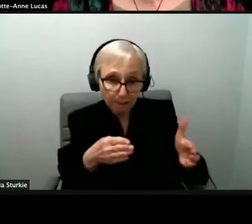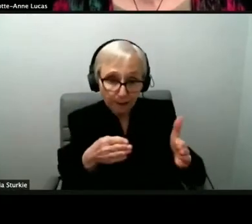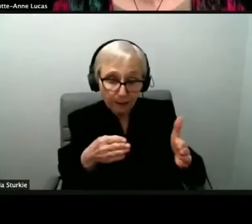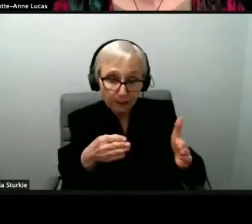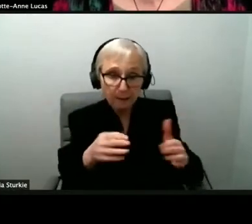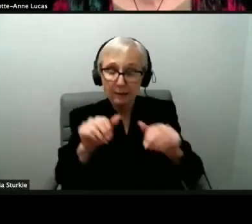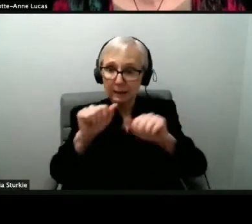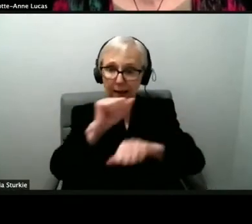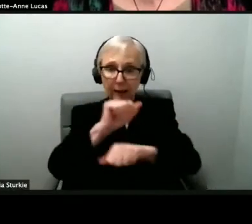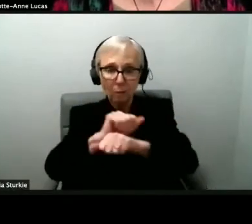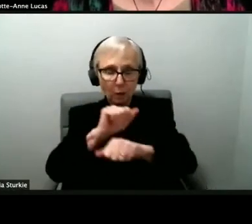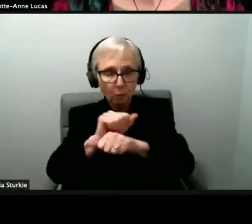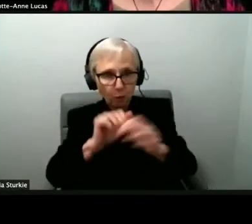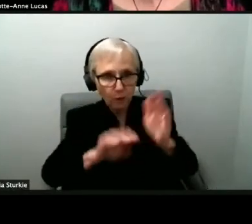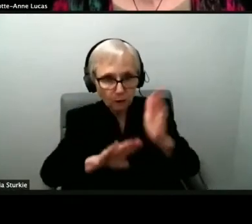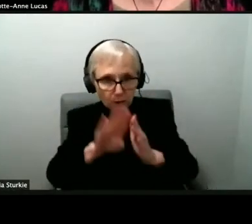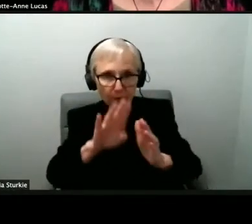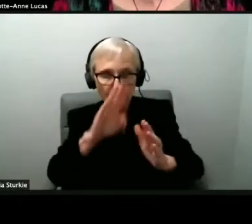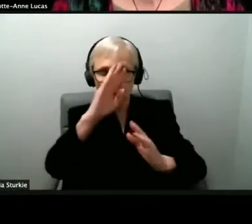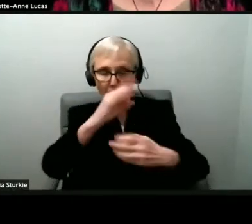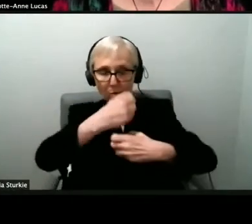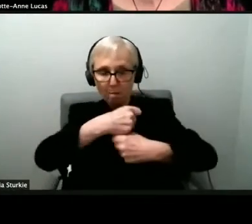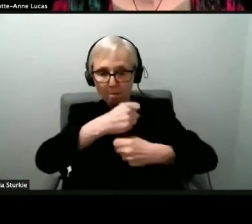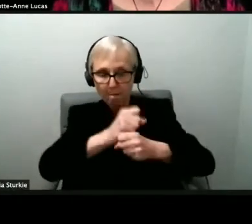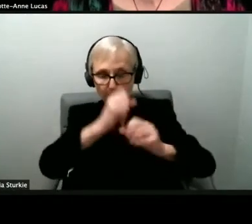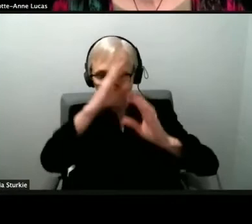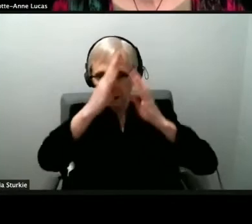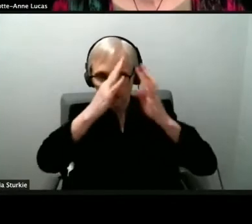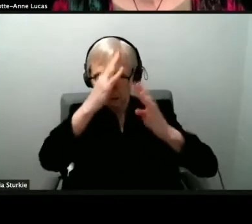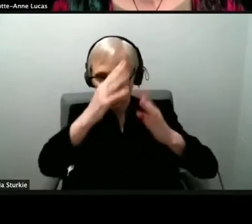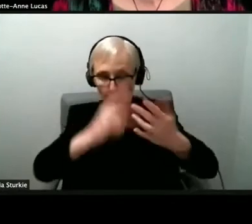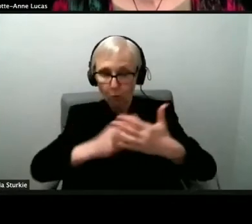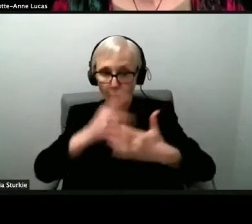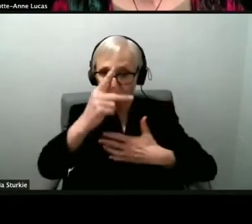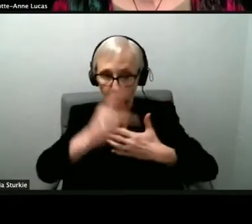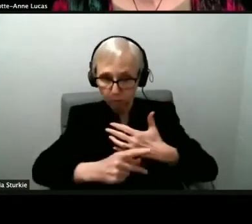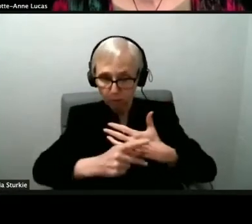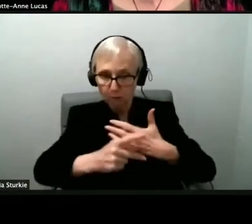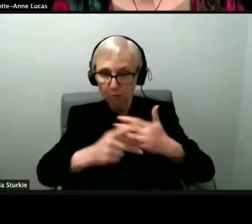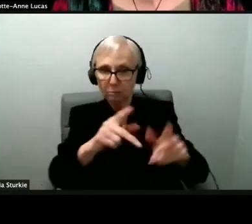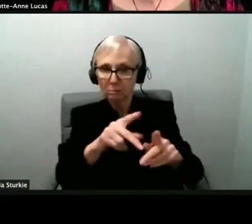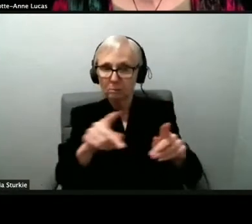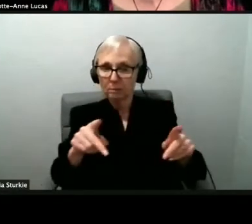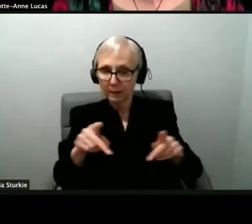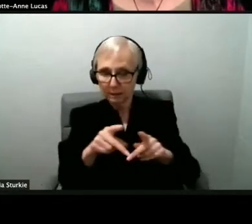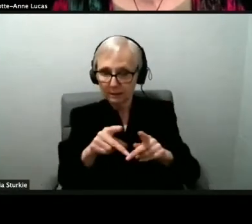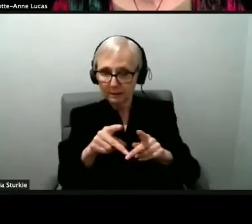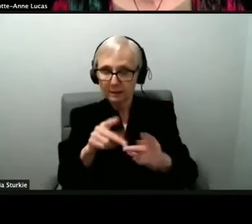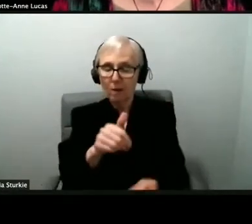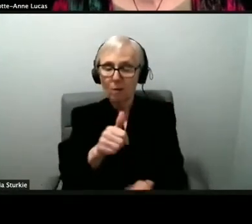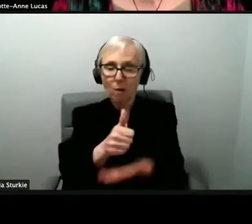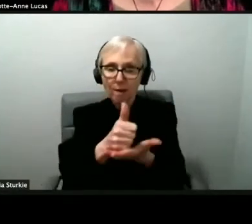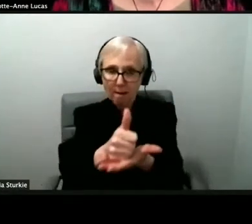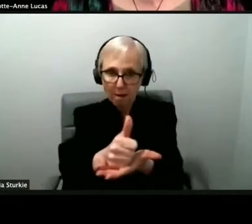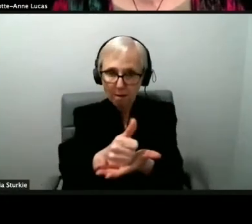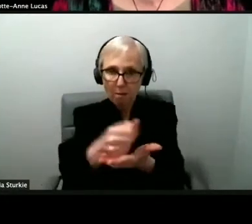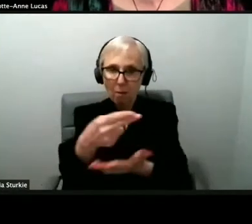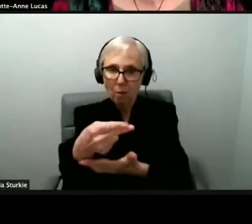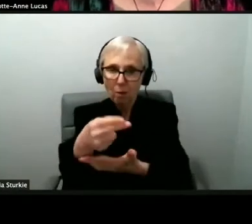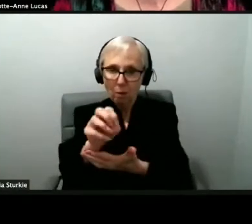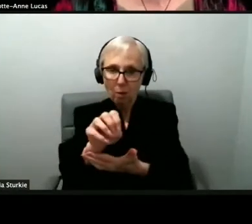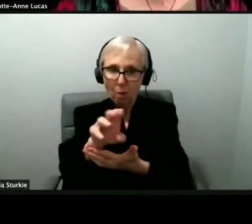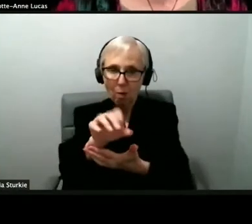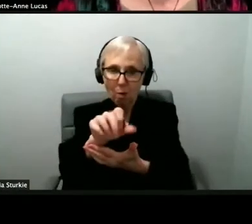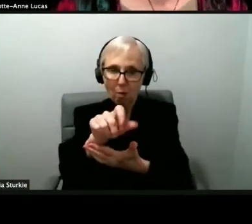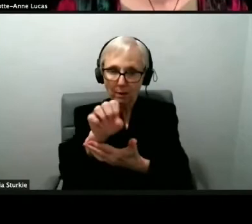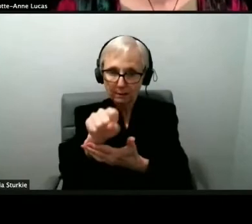with developers to create a place with programs that can help with homeless and get out of